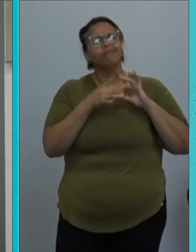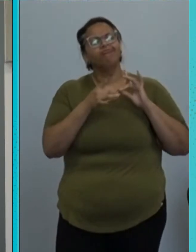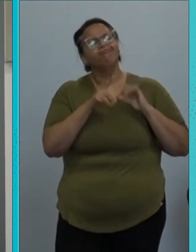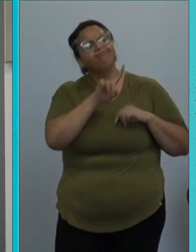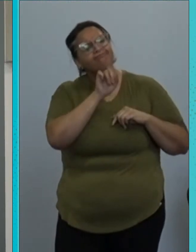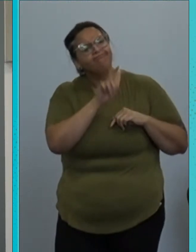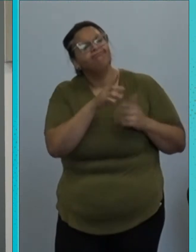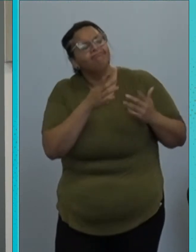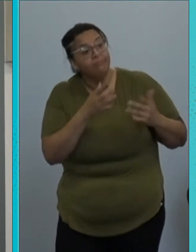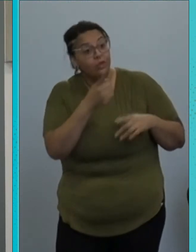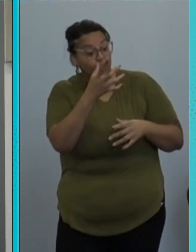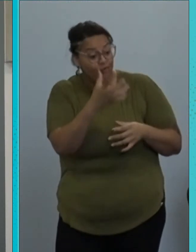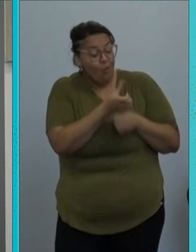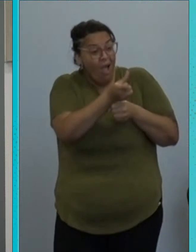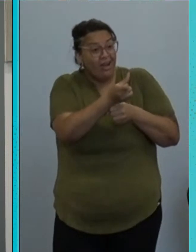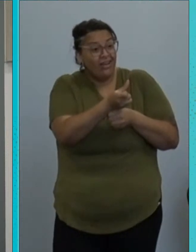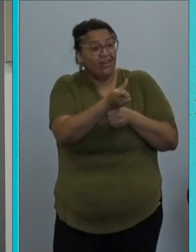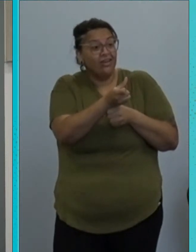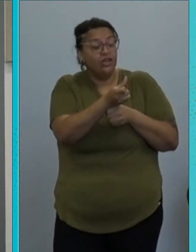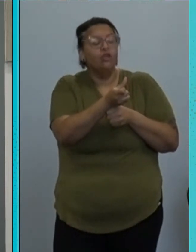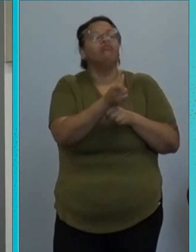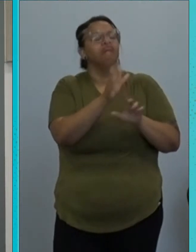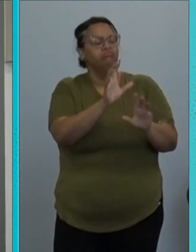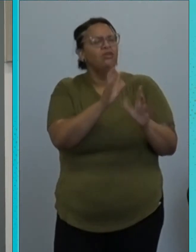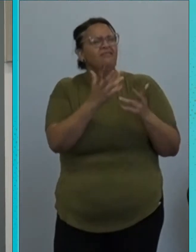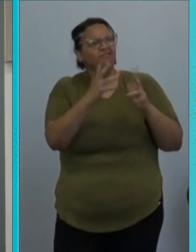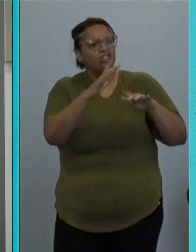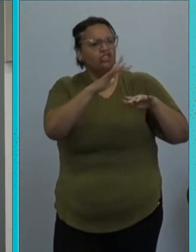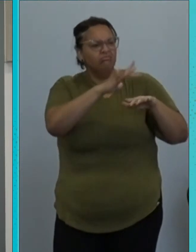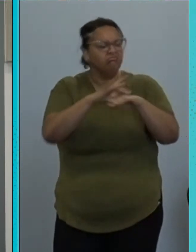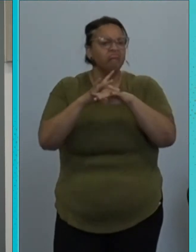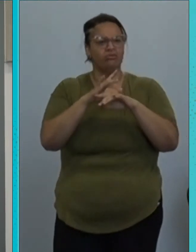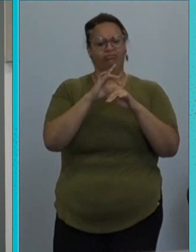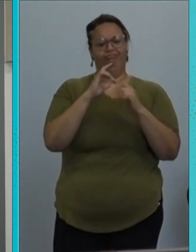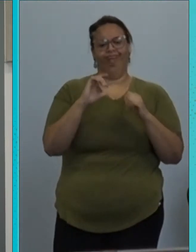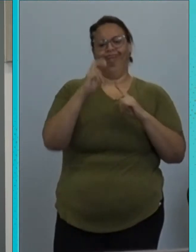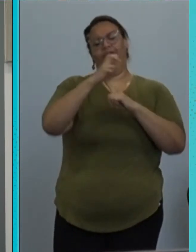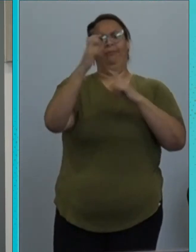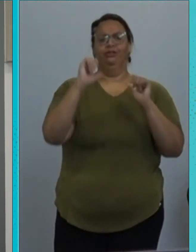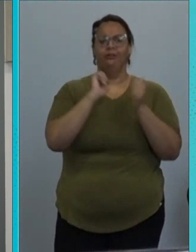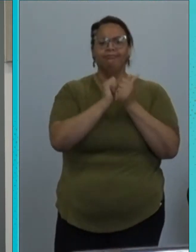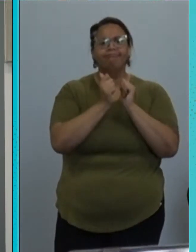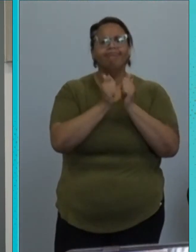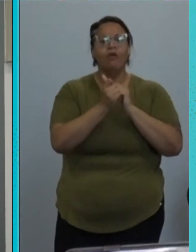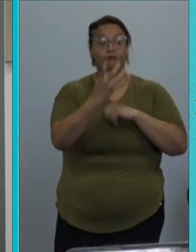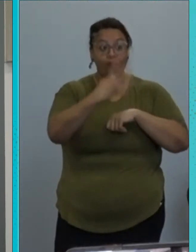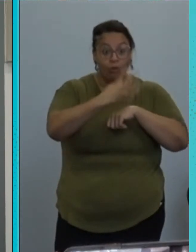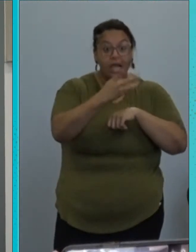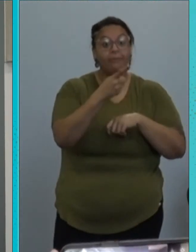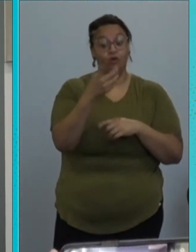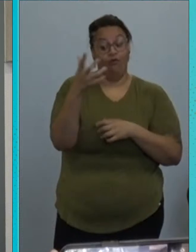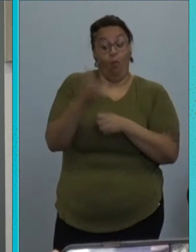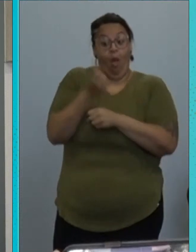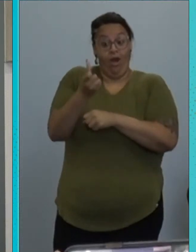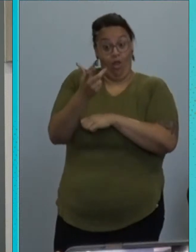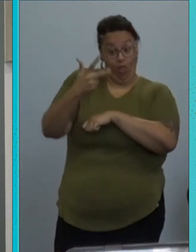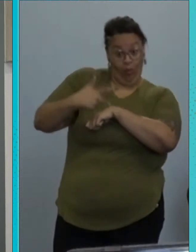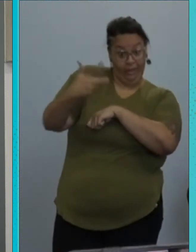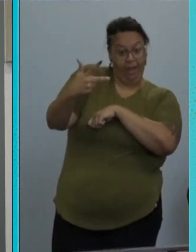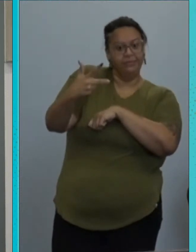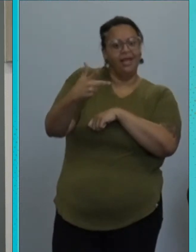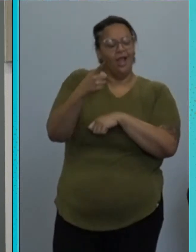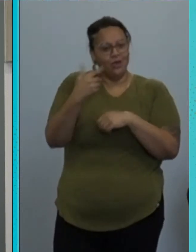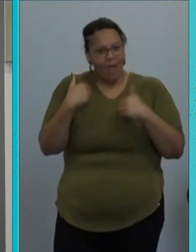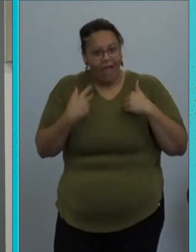you've won you've been to the championship game 4 times, you've won 3 championships, and you have